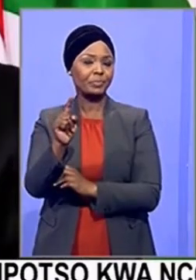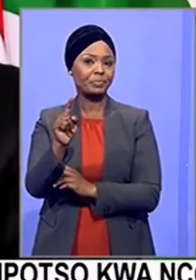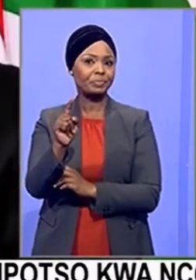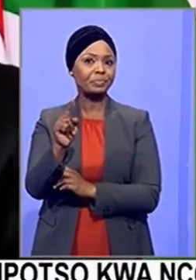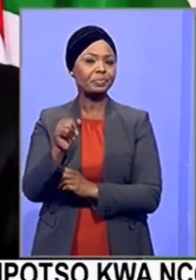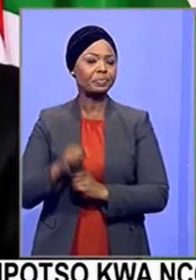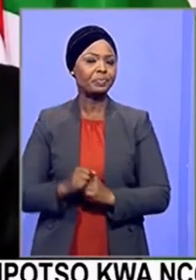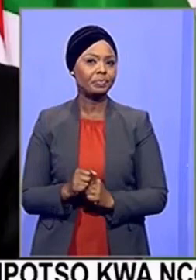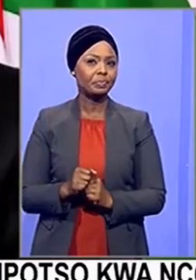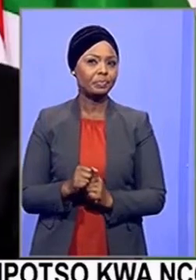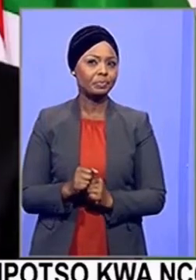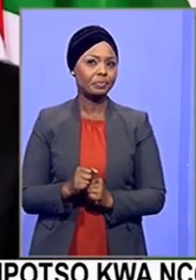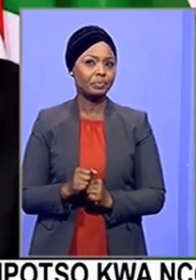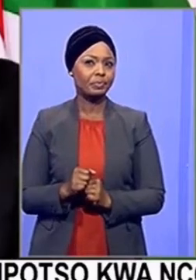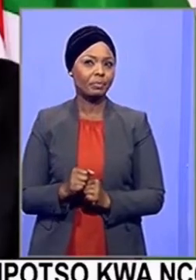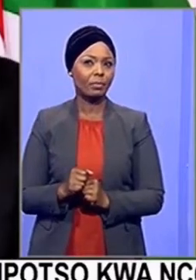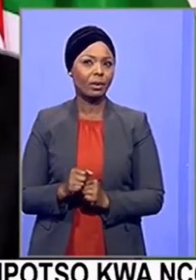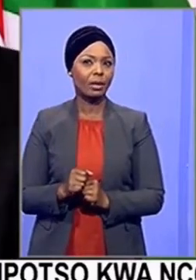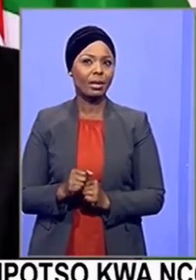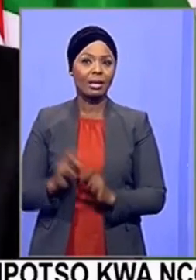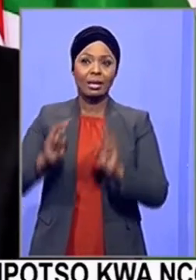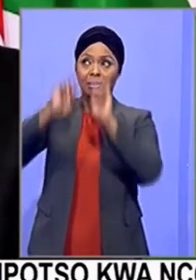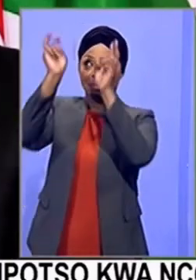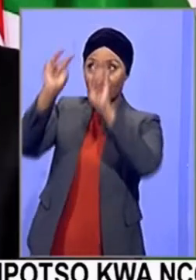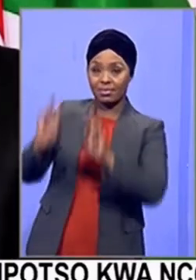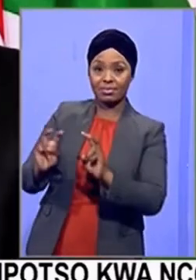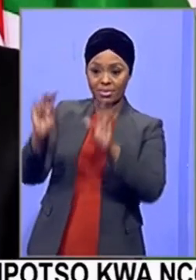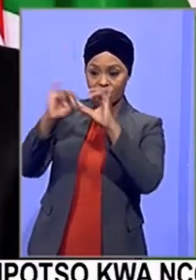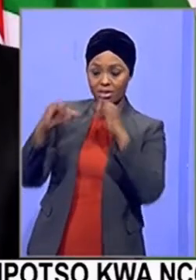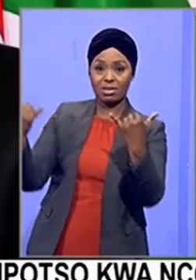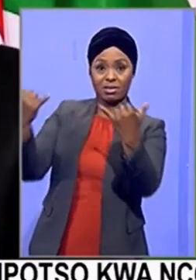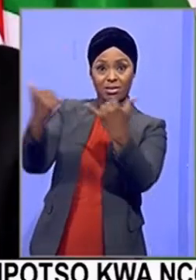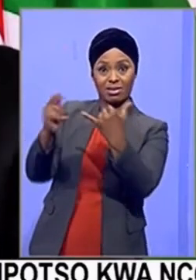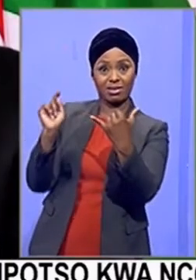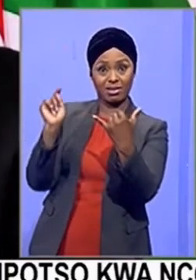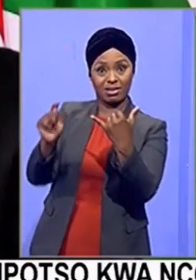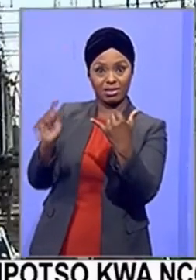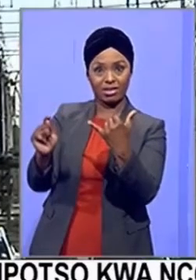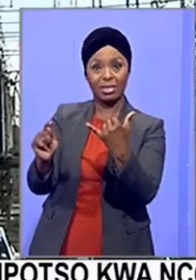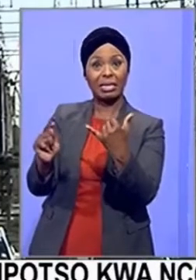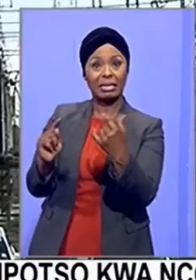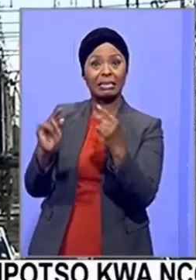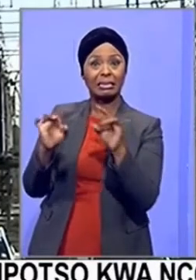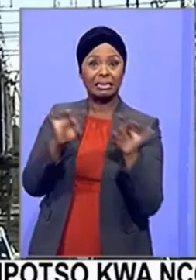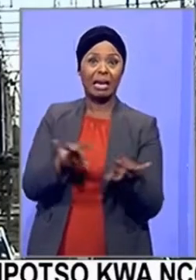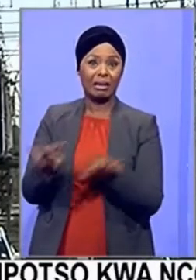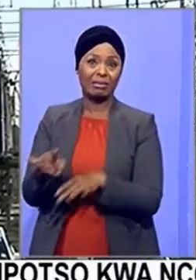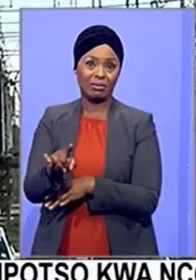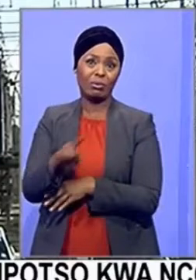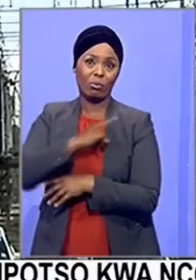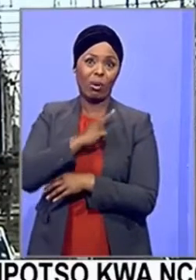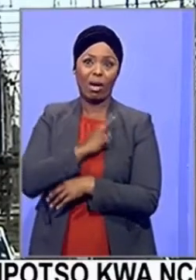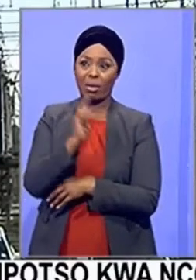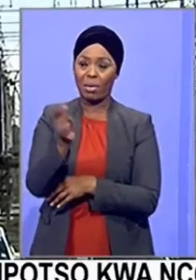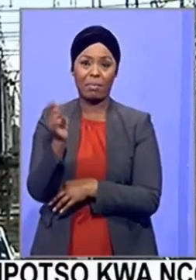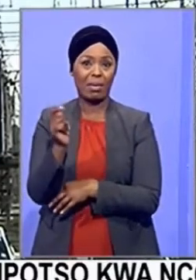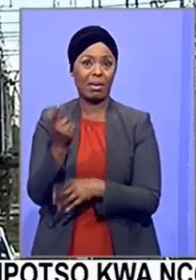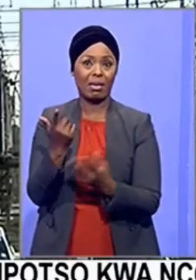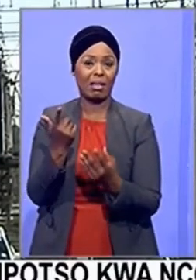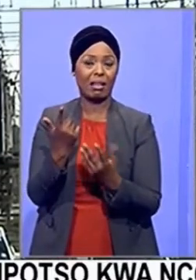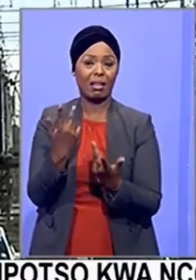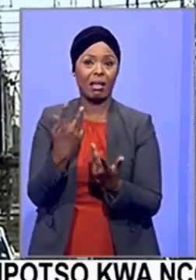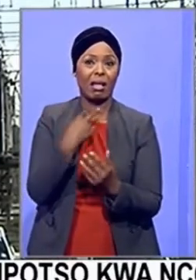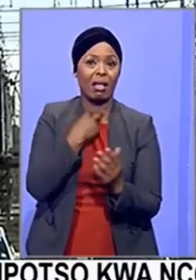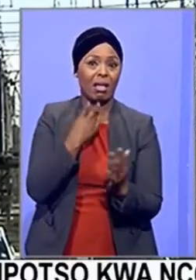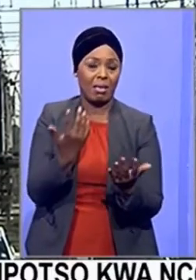the power utility Eskom is suffering. Mabuza o re ga thabišwe ke gore go